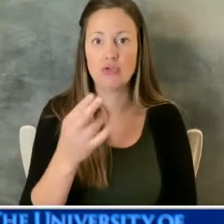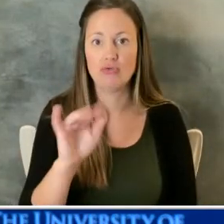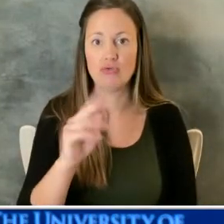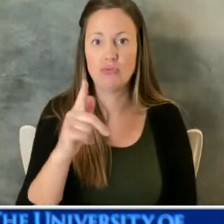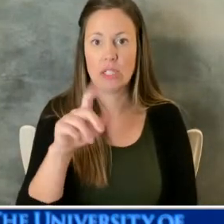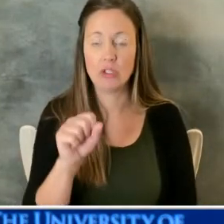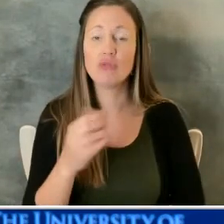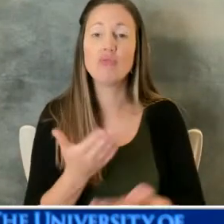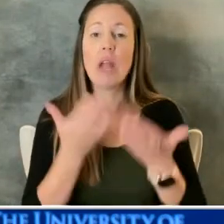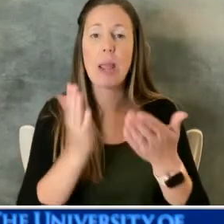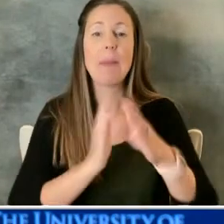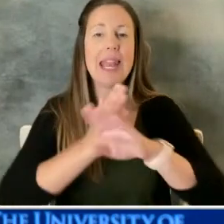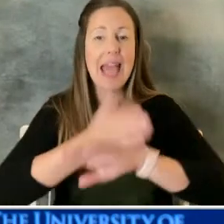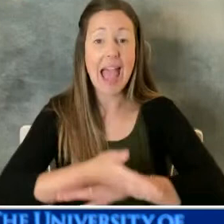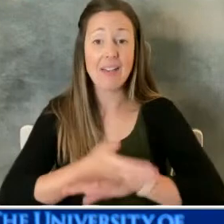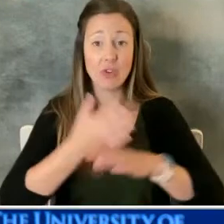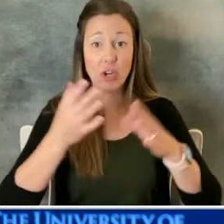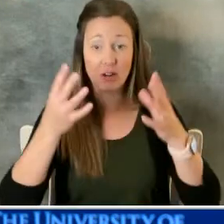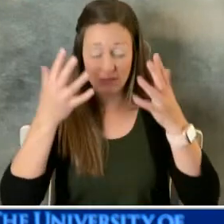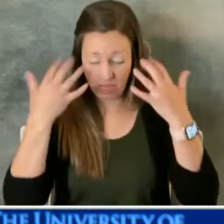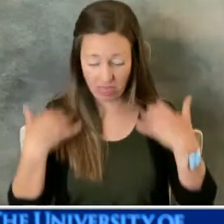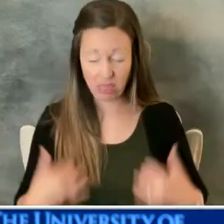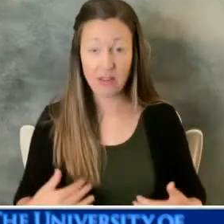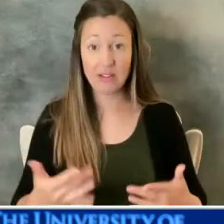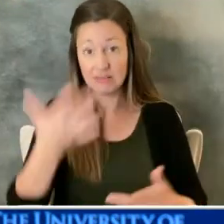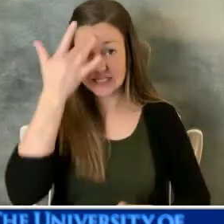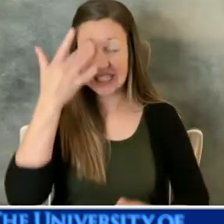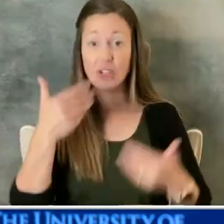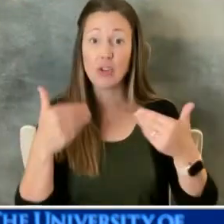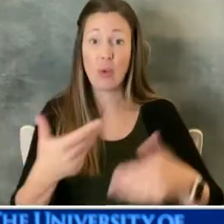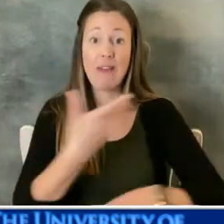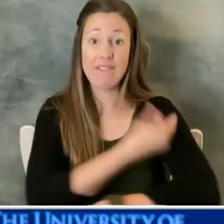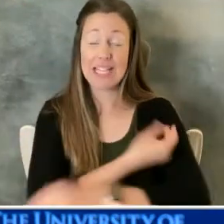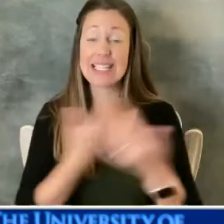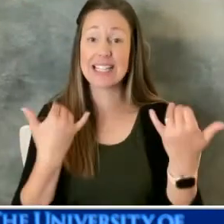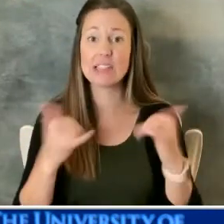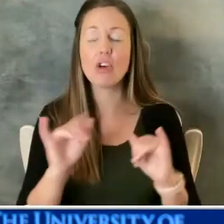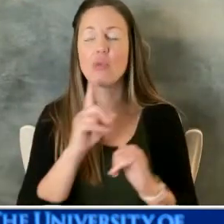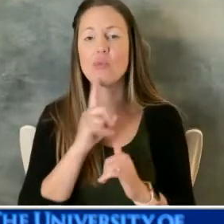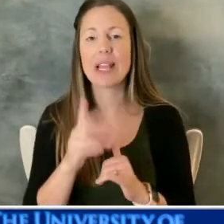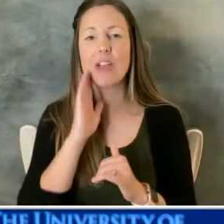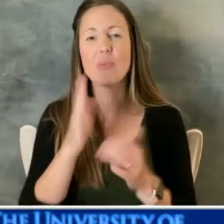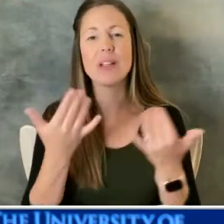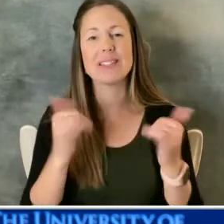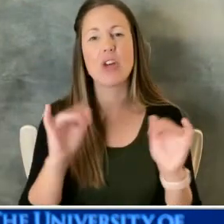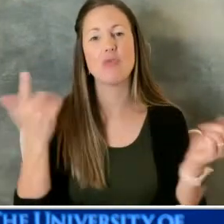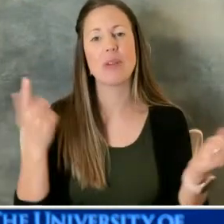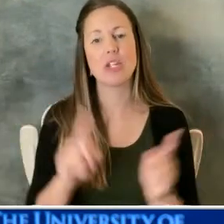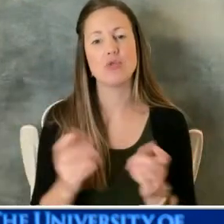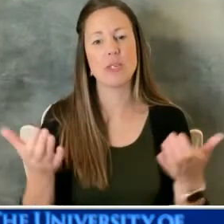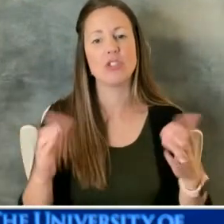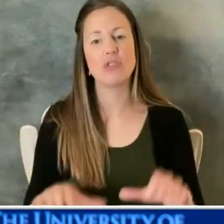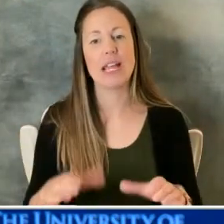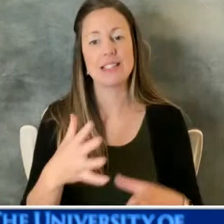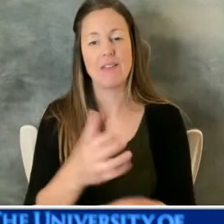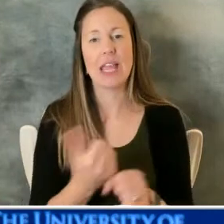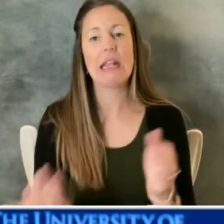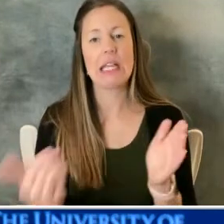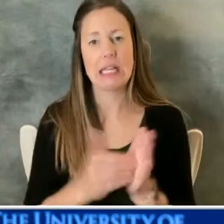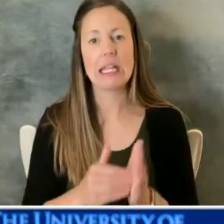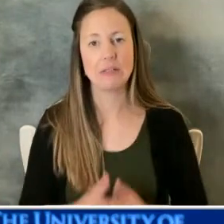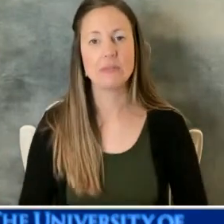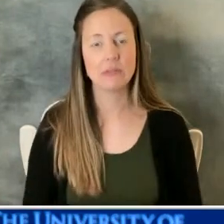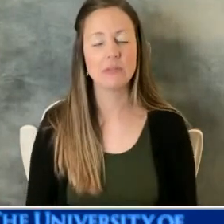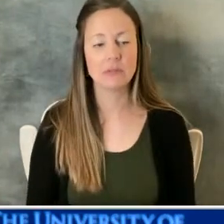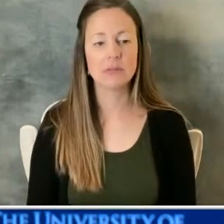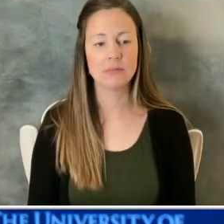outbreak of shingles to get the vaccine still, because it will still reduce your risk of getting shingles again. But other